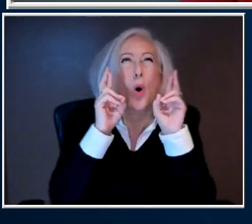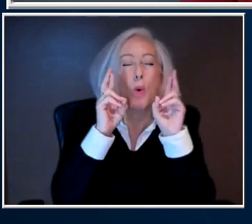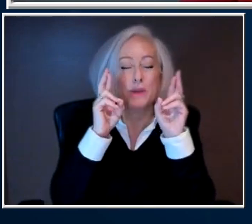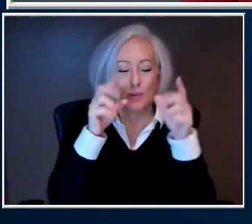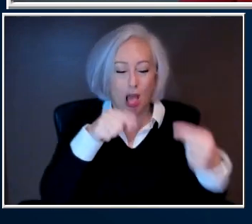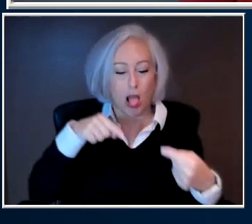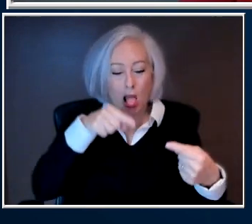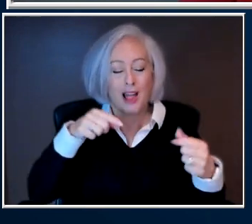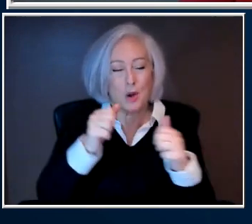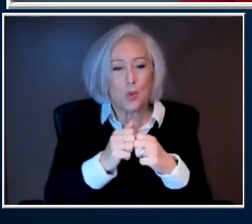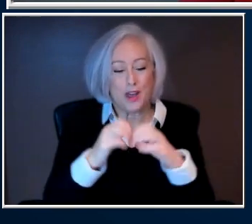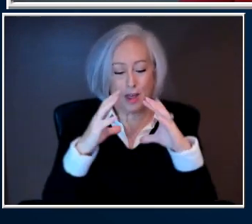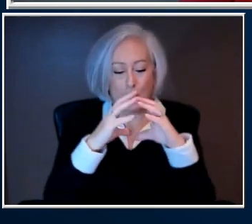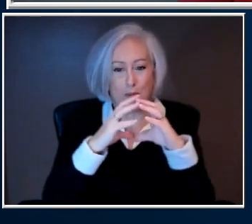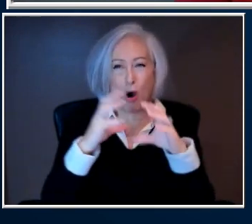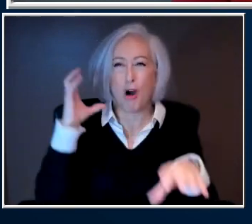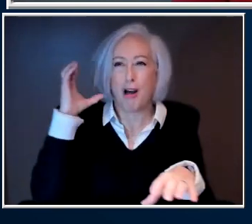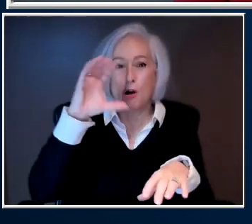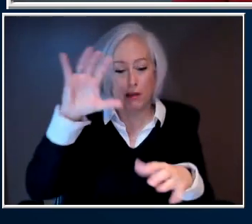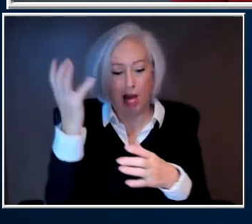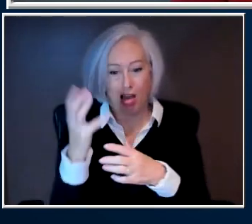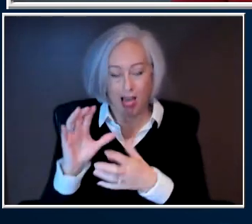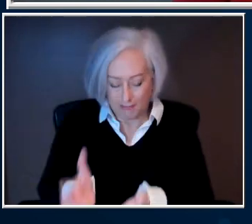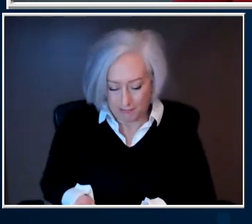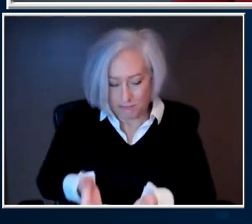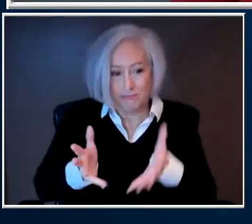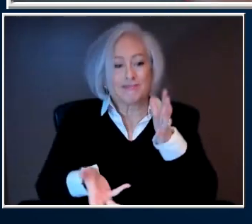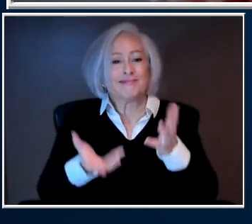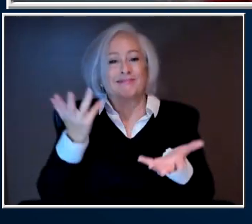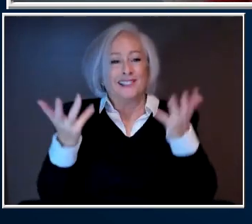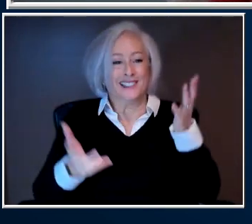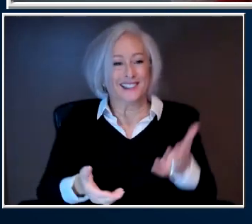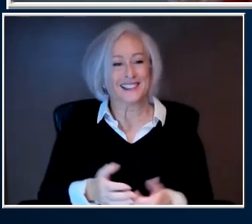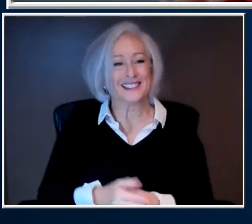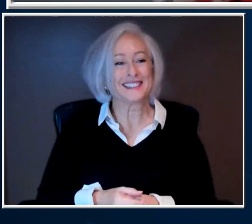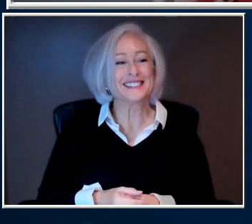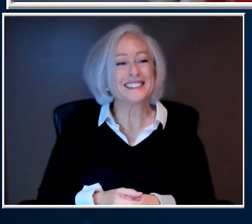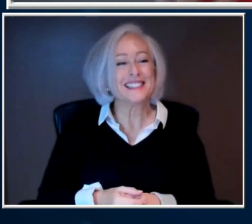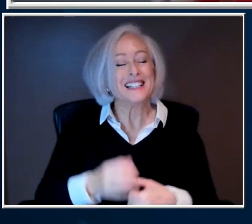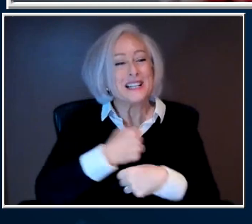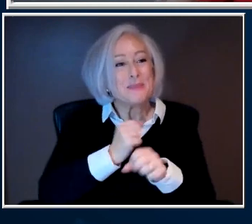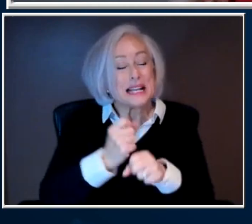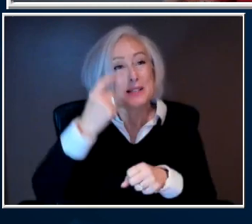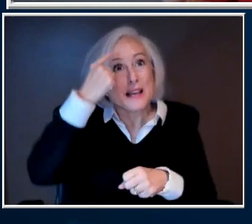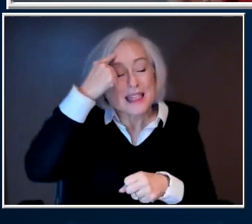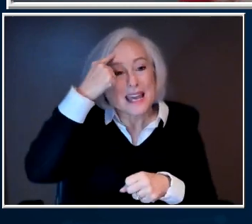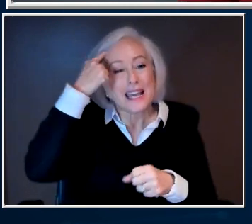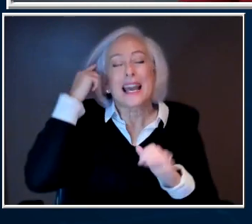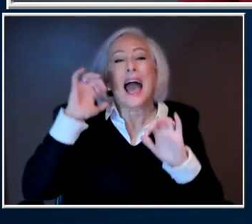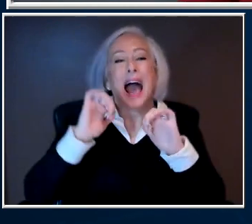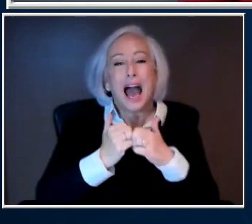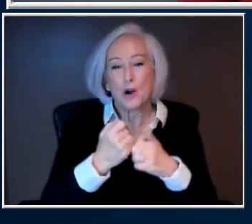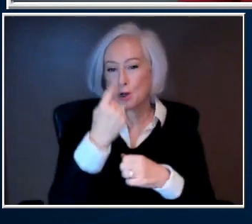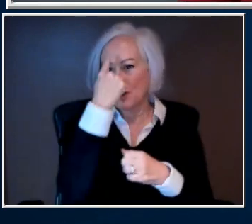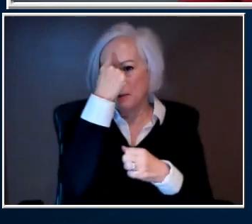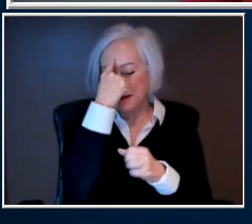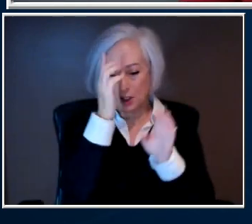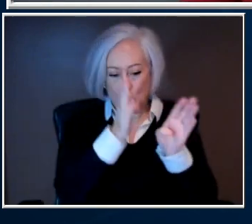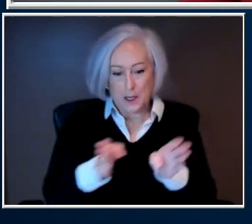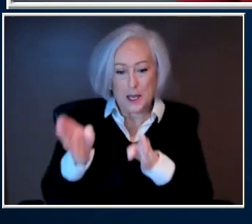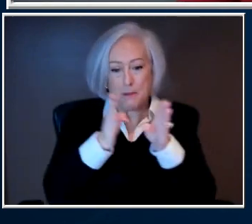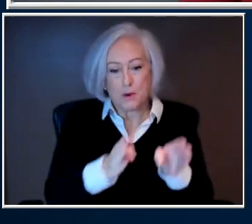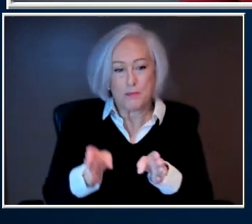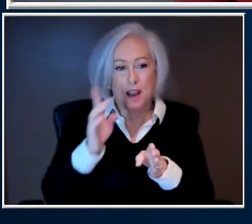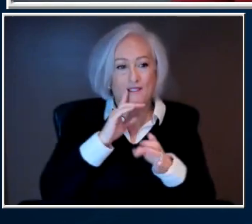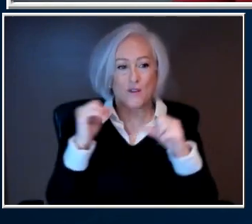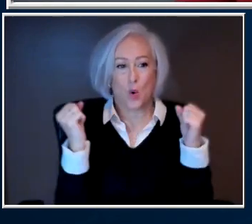will hope so. Yeah. It's just, it always makes me think, like, how do they mentally, I guess, prepare to play in the cold? I don't